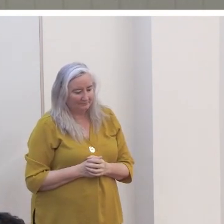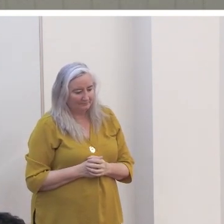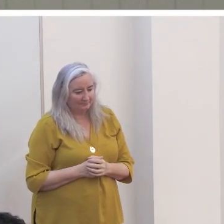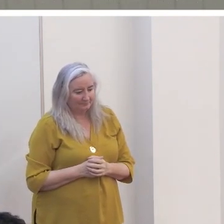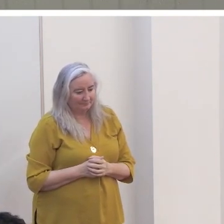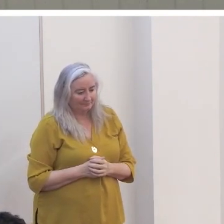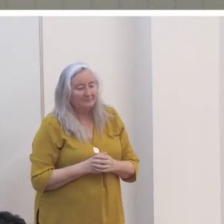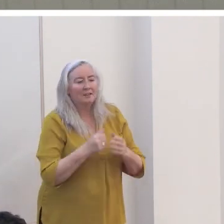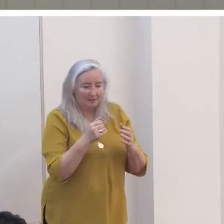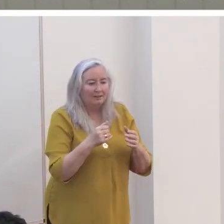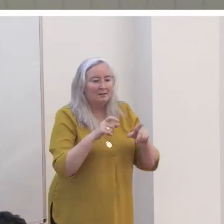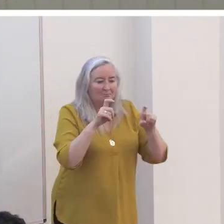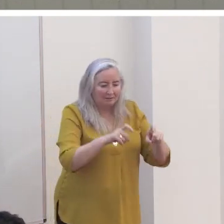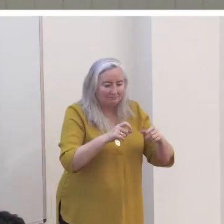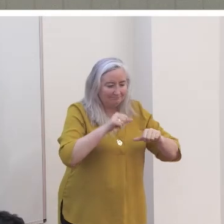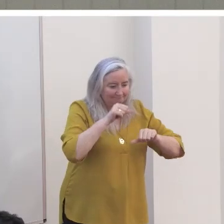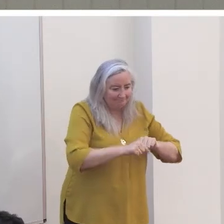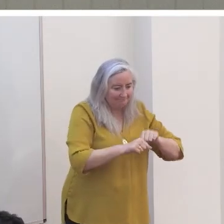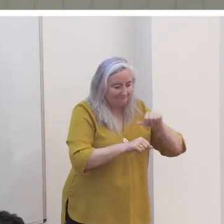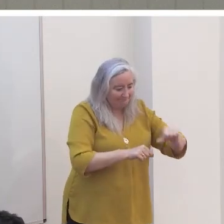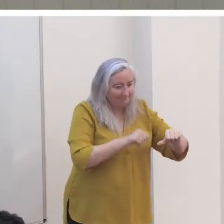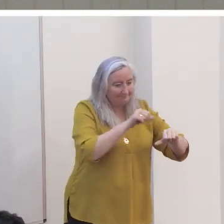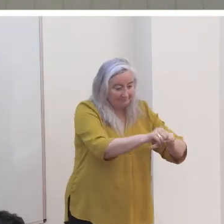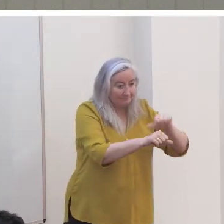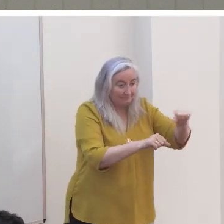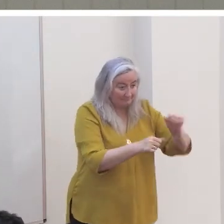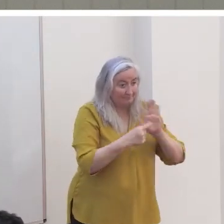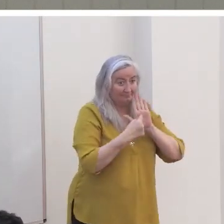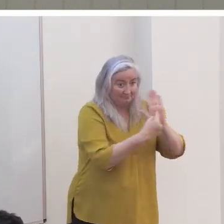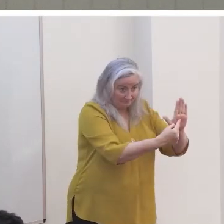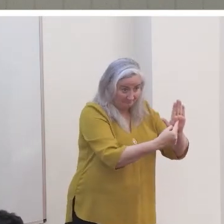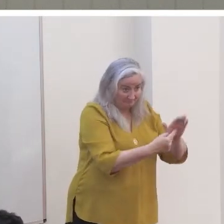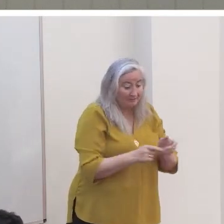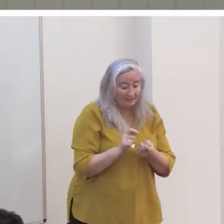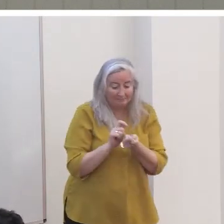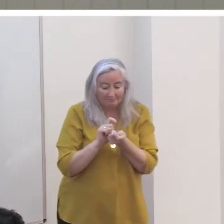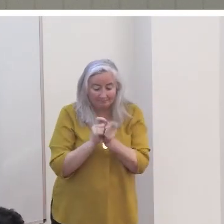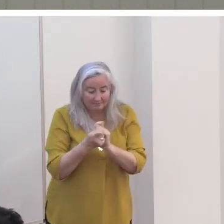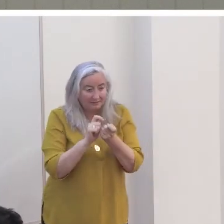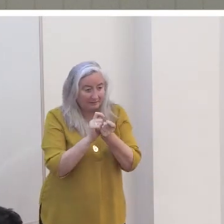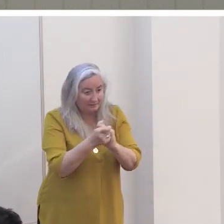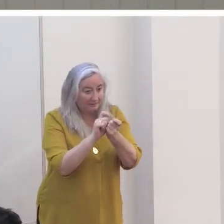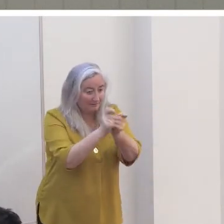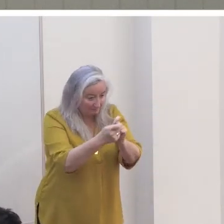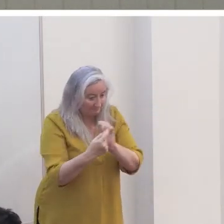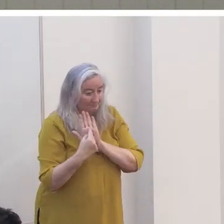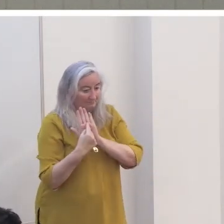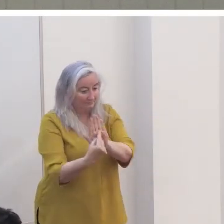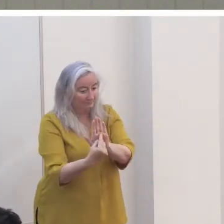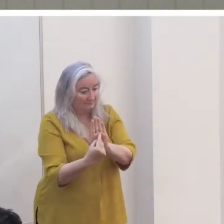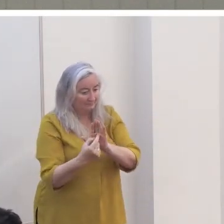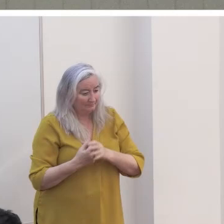So one interesting finding is, like many of you, actually not a lot of justice professionals know that